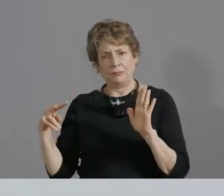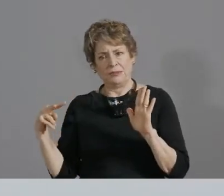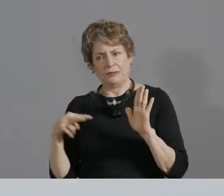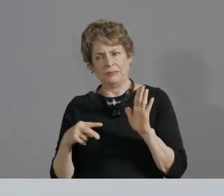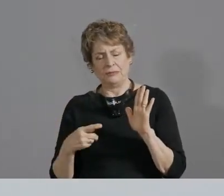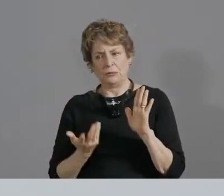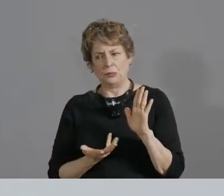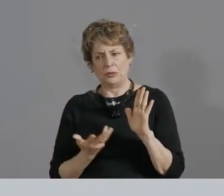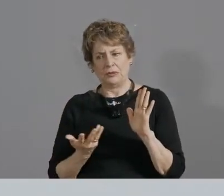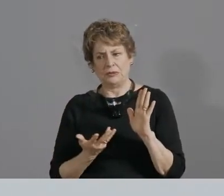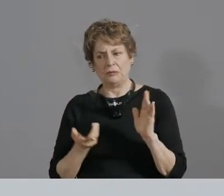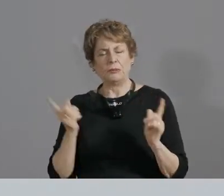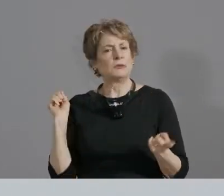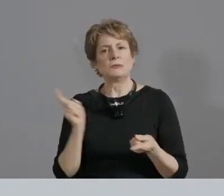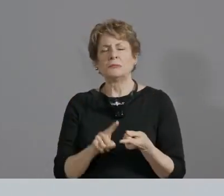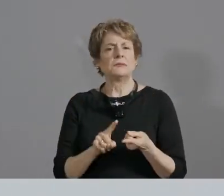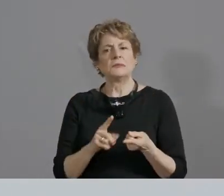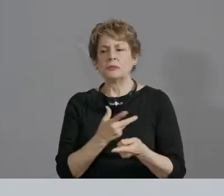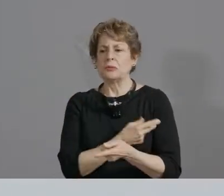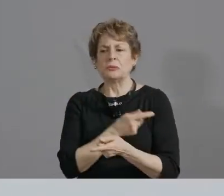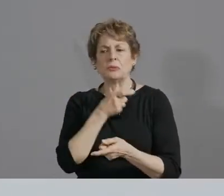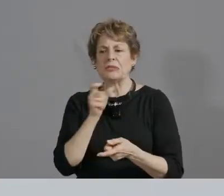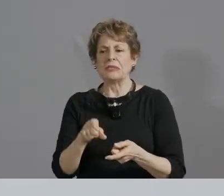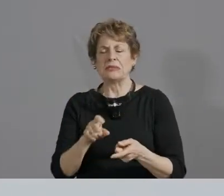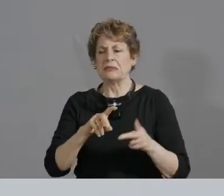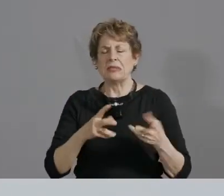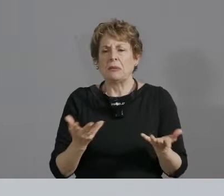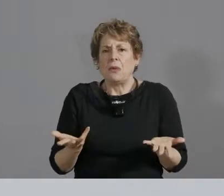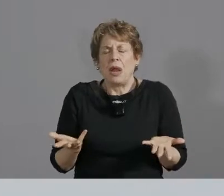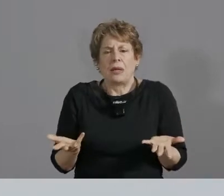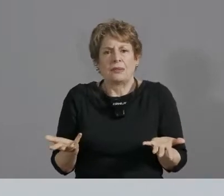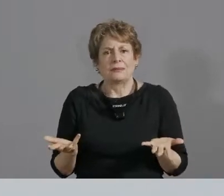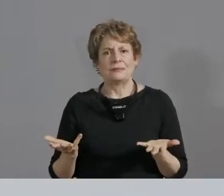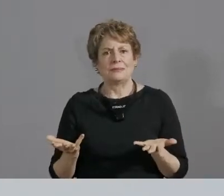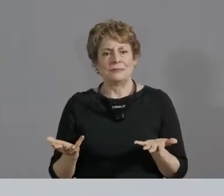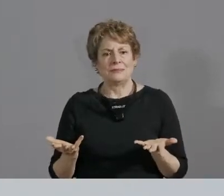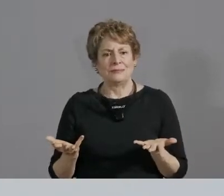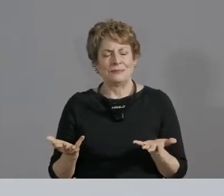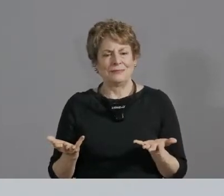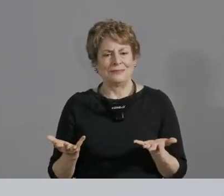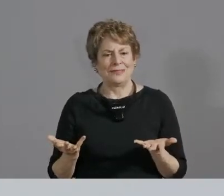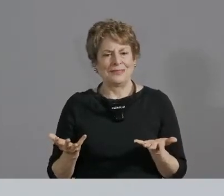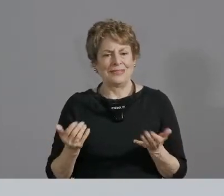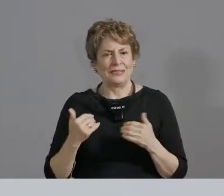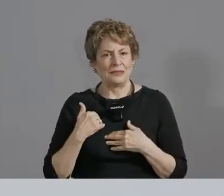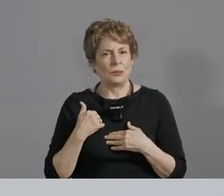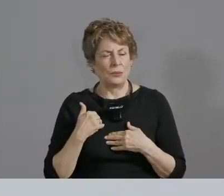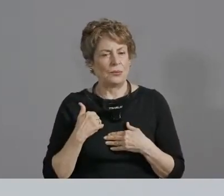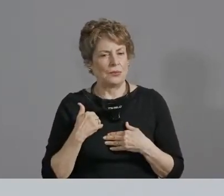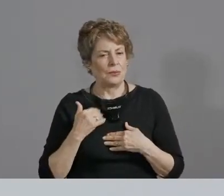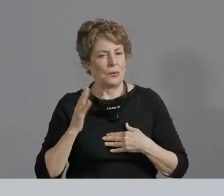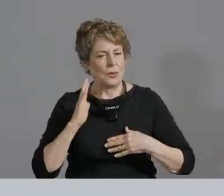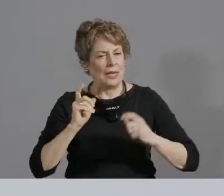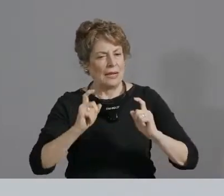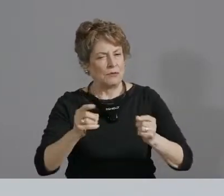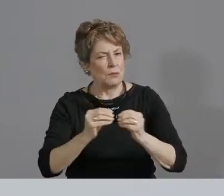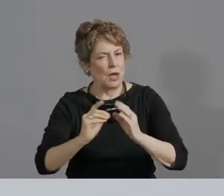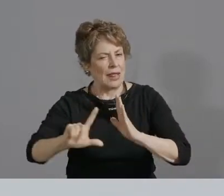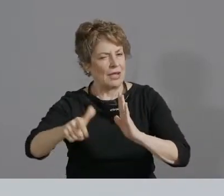the number of first doses we're giving out. Yeah, so they will actually be getting more doses. The number of doses that we allocated,